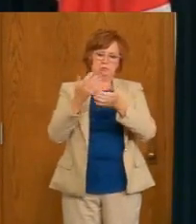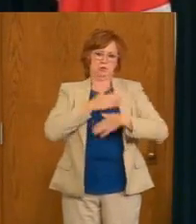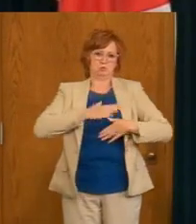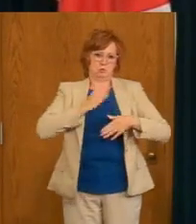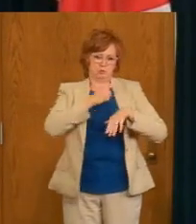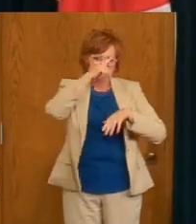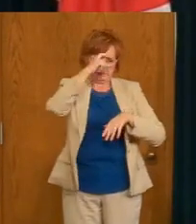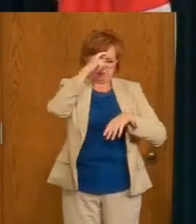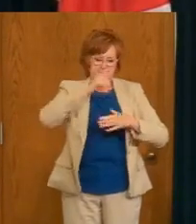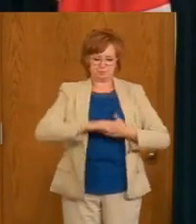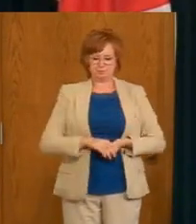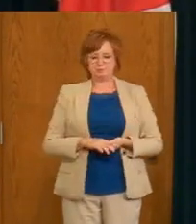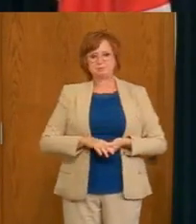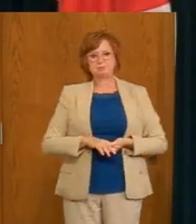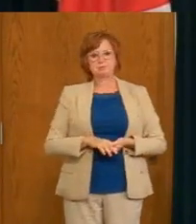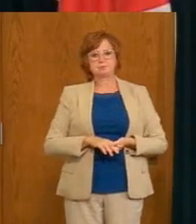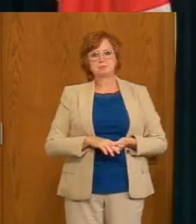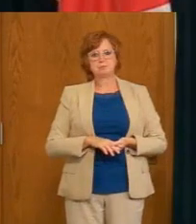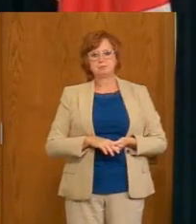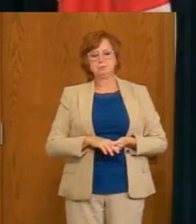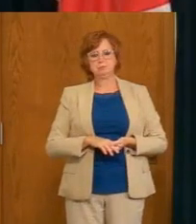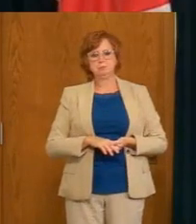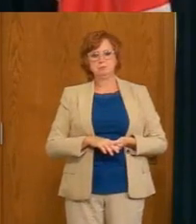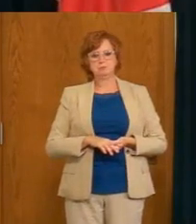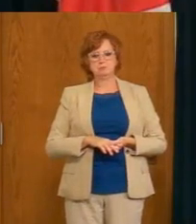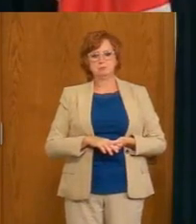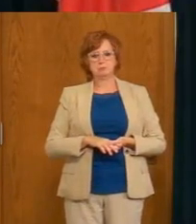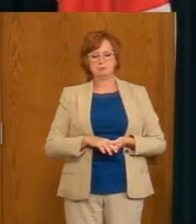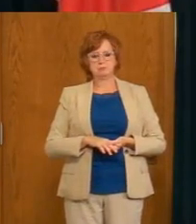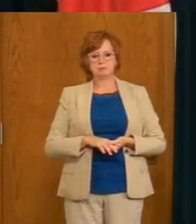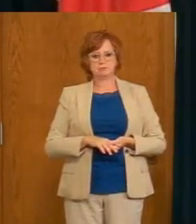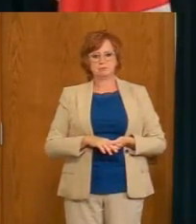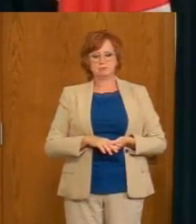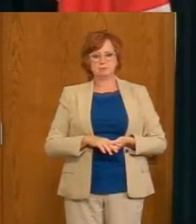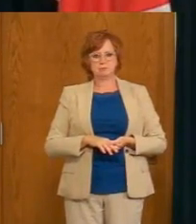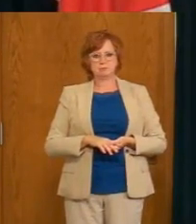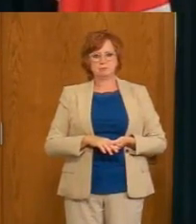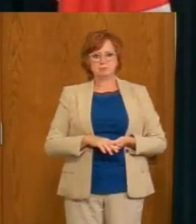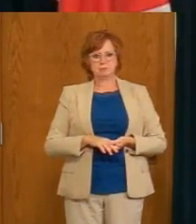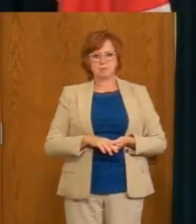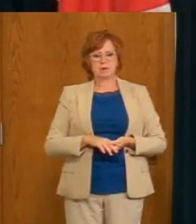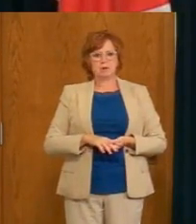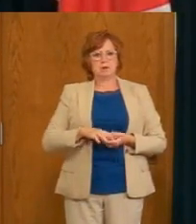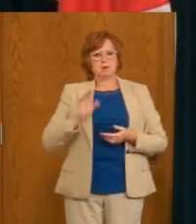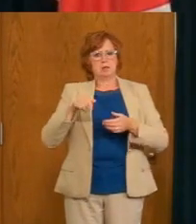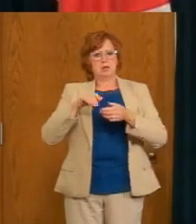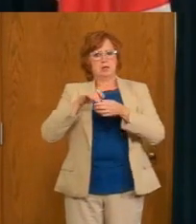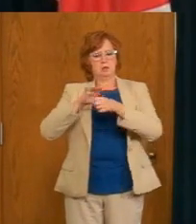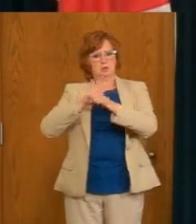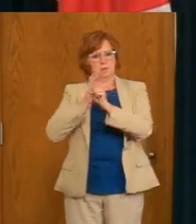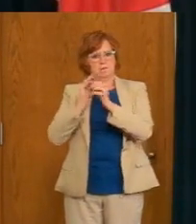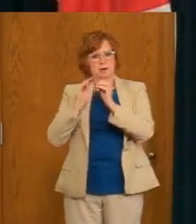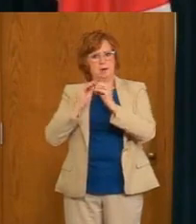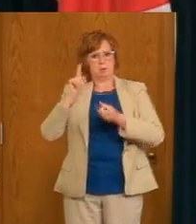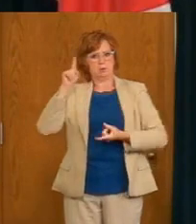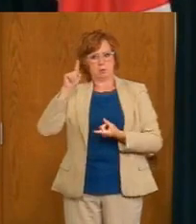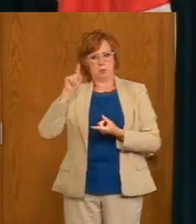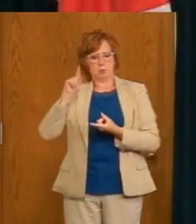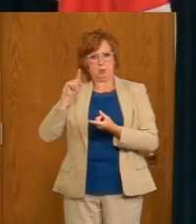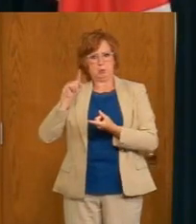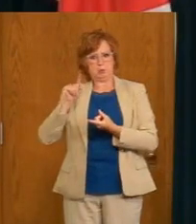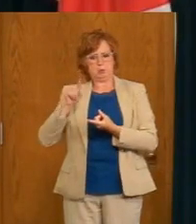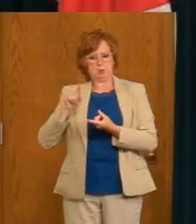The low case numbers, however, may give us a sense of complacency. And I think that's really